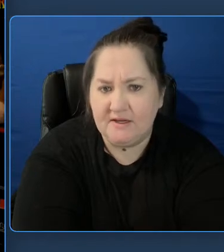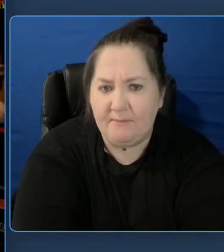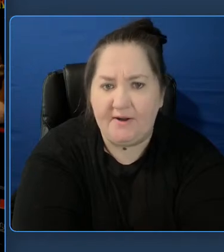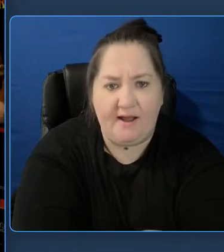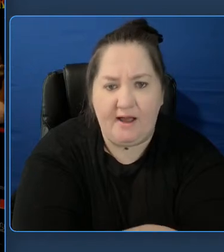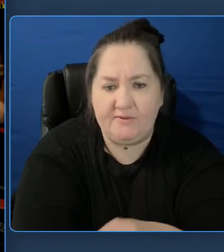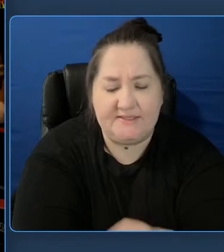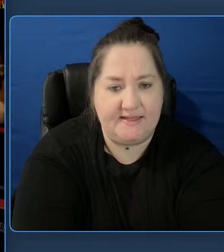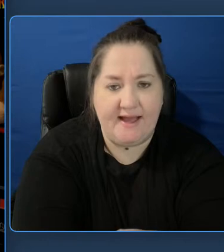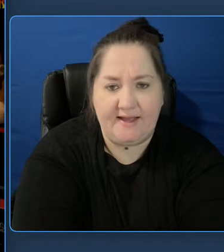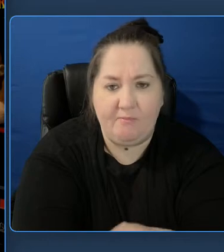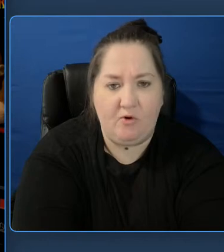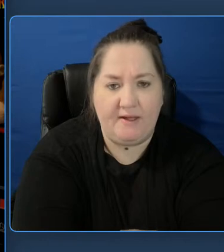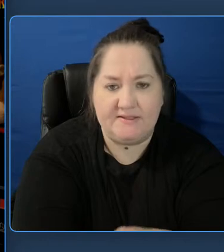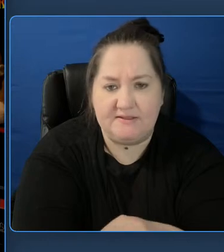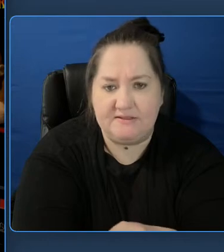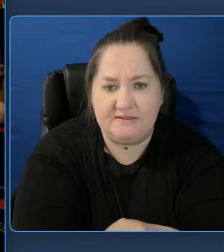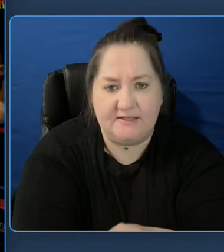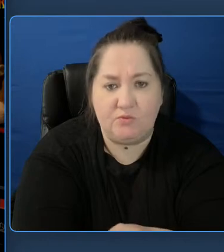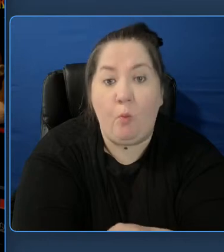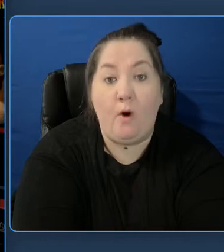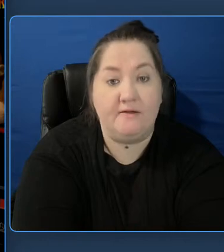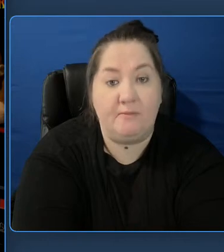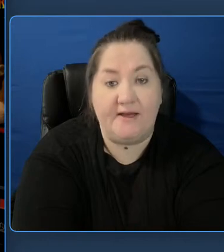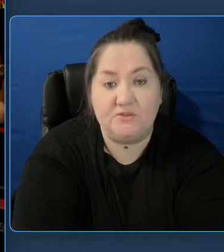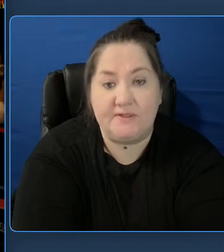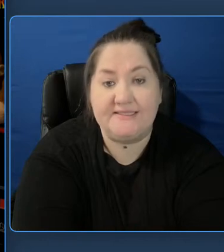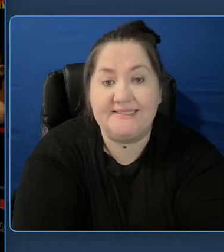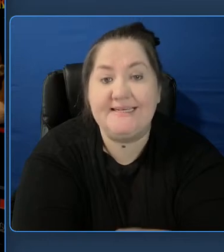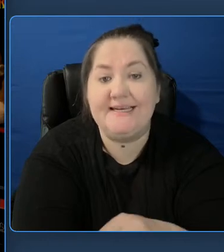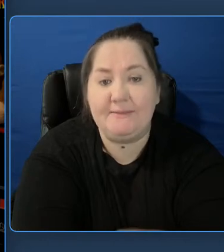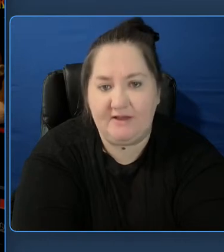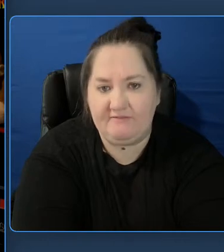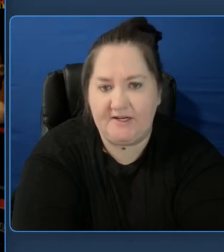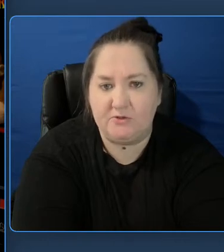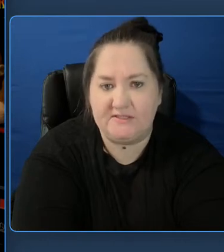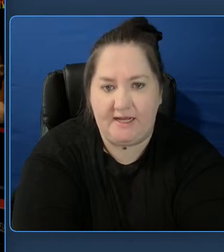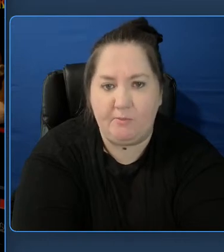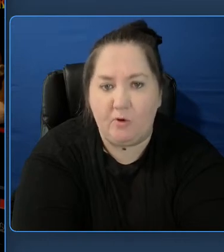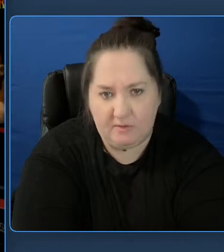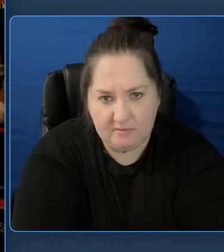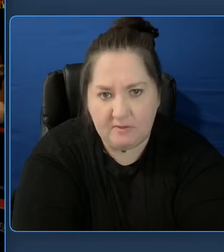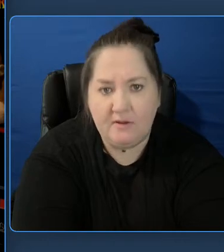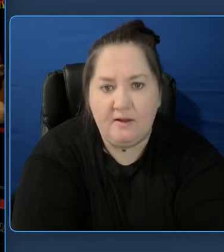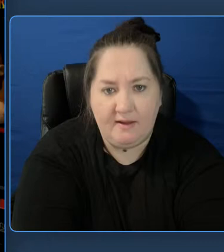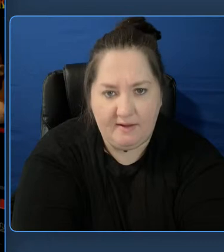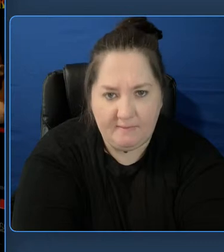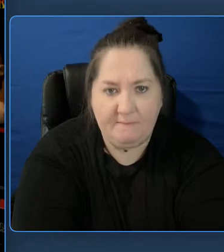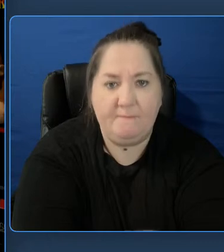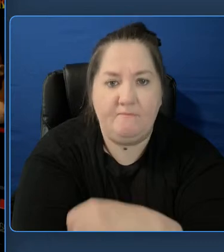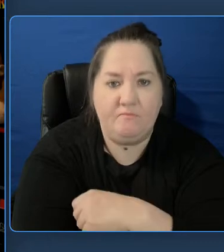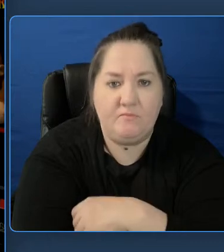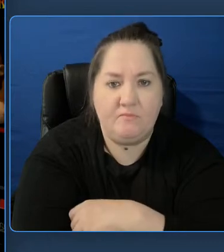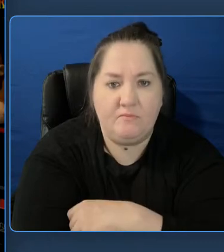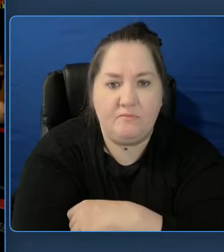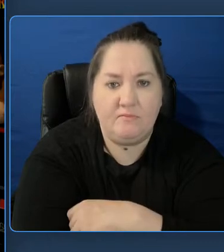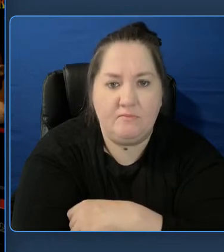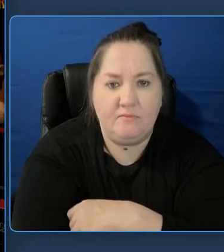ones, but I would say that gimbal is, that's one of the best ones to keep that video stable.